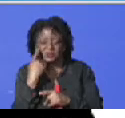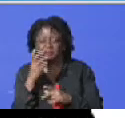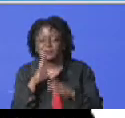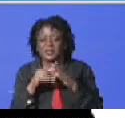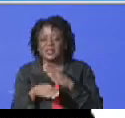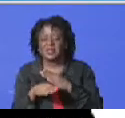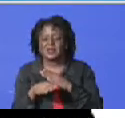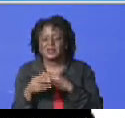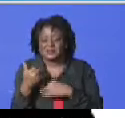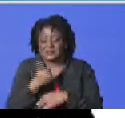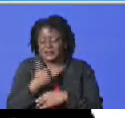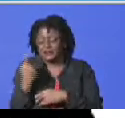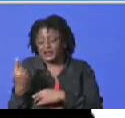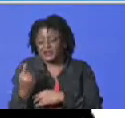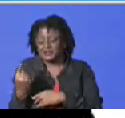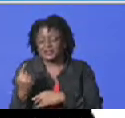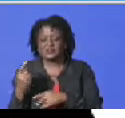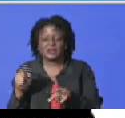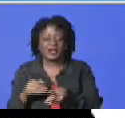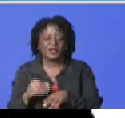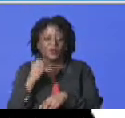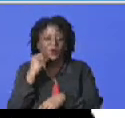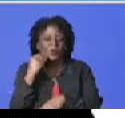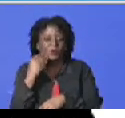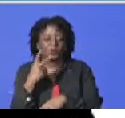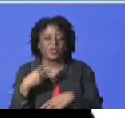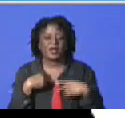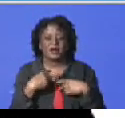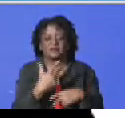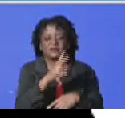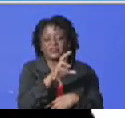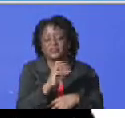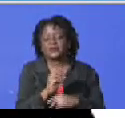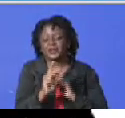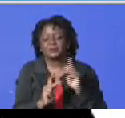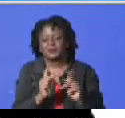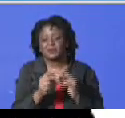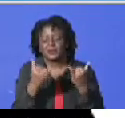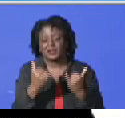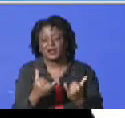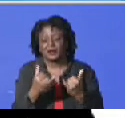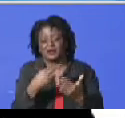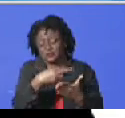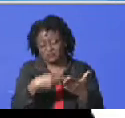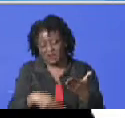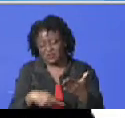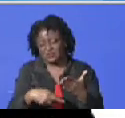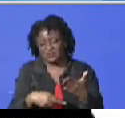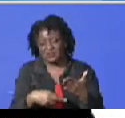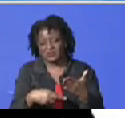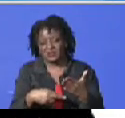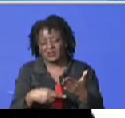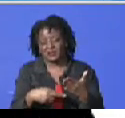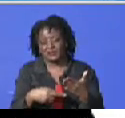We have 30 persons that are currently registered